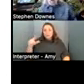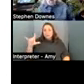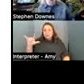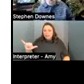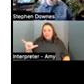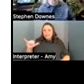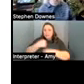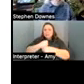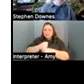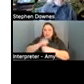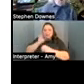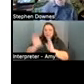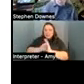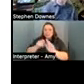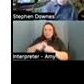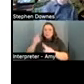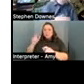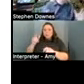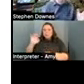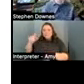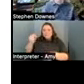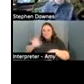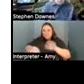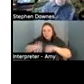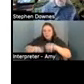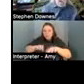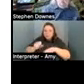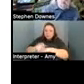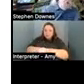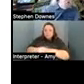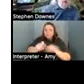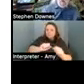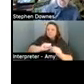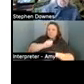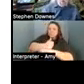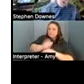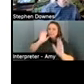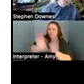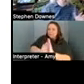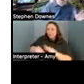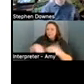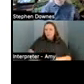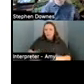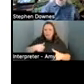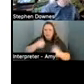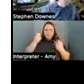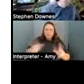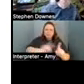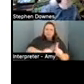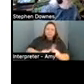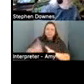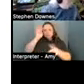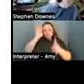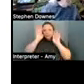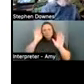on text chrome since we got a whole range of wild and super creative images there's been a lot of discussion about